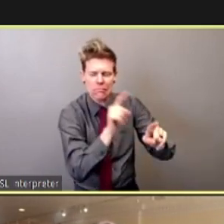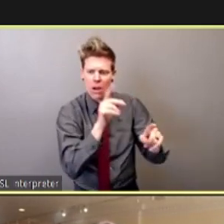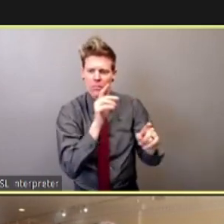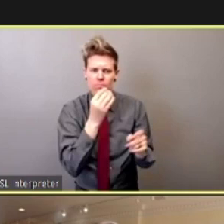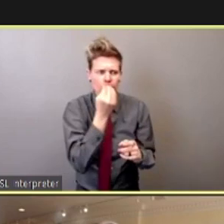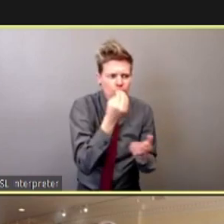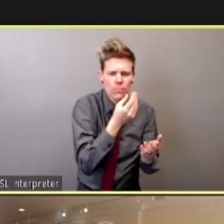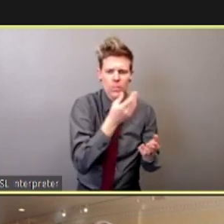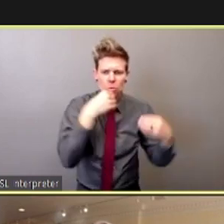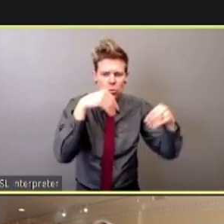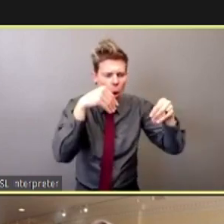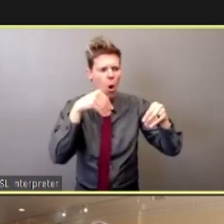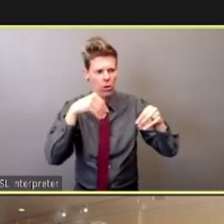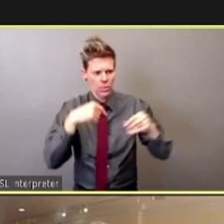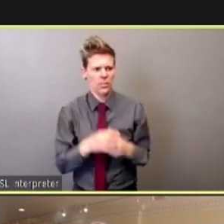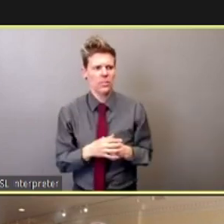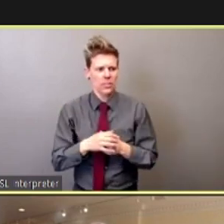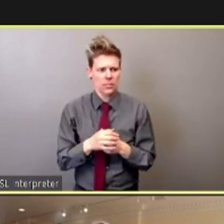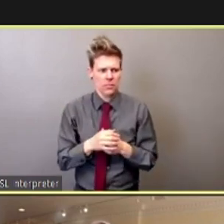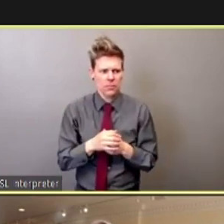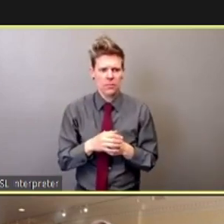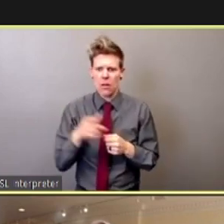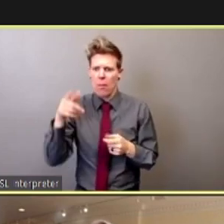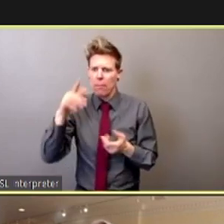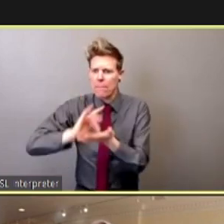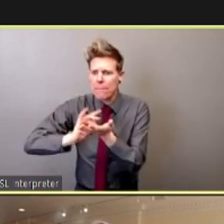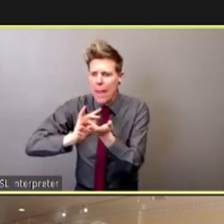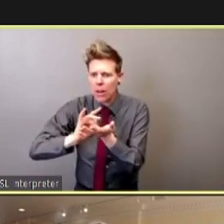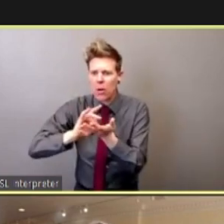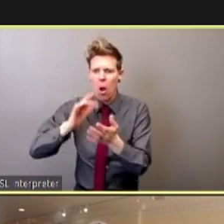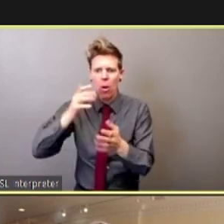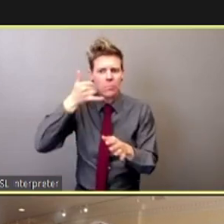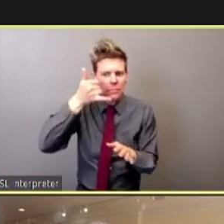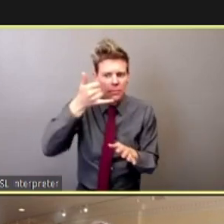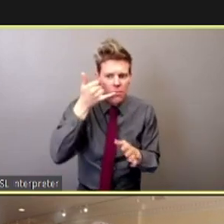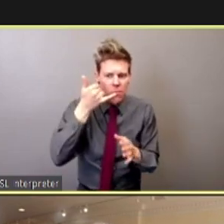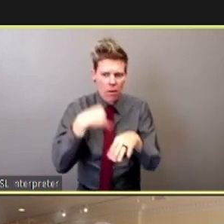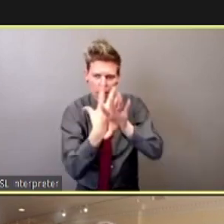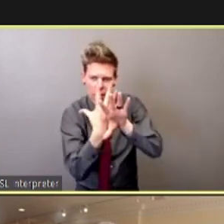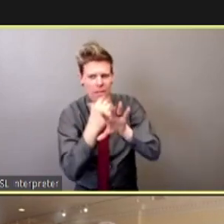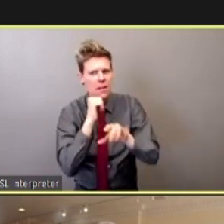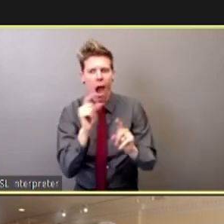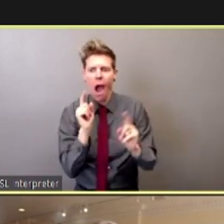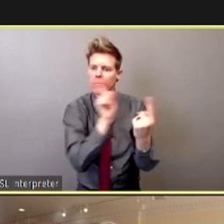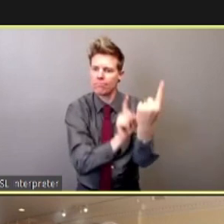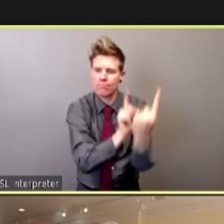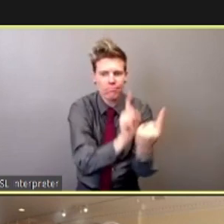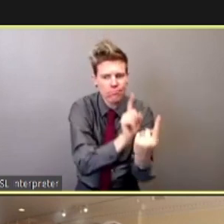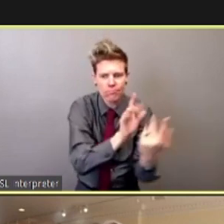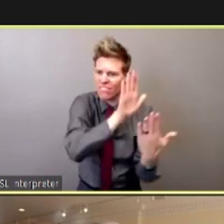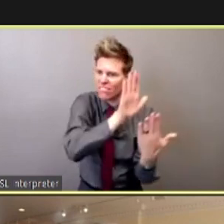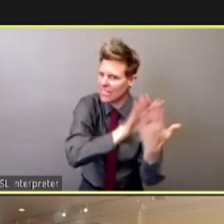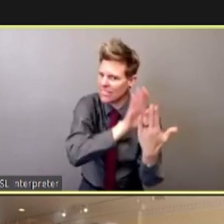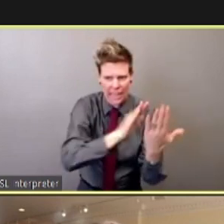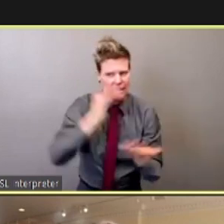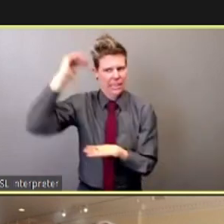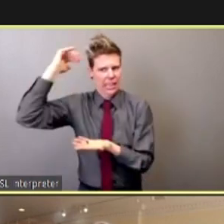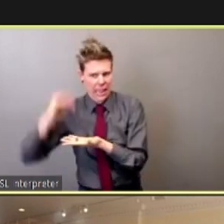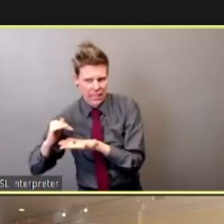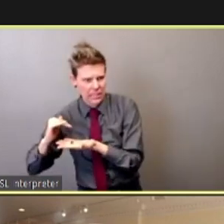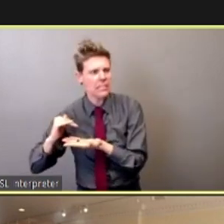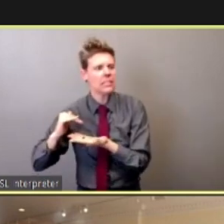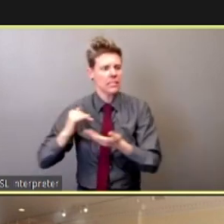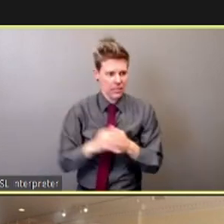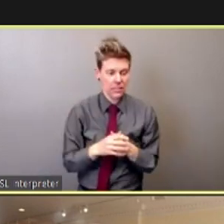necessary medical appointments, all of that if we do that effectively, then in fact, New Mexico can move from red, where we